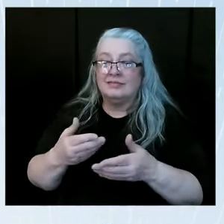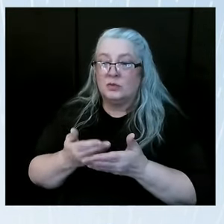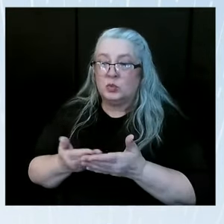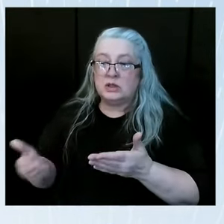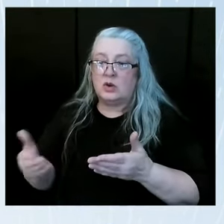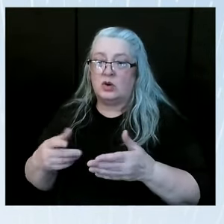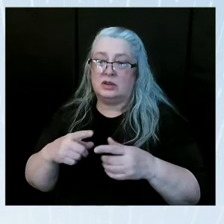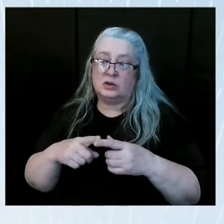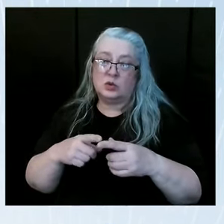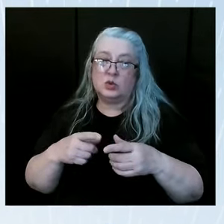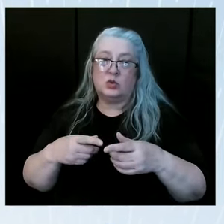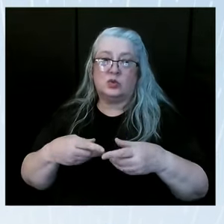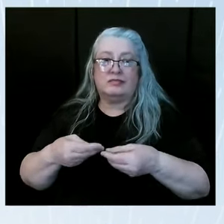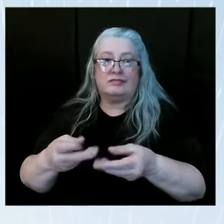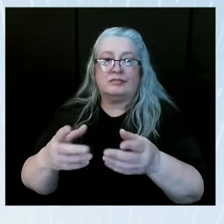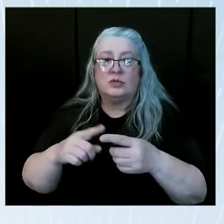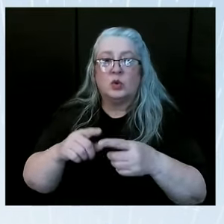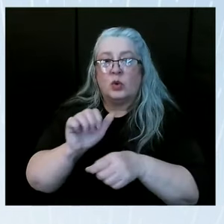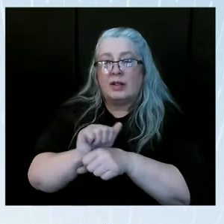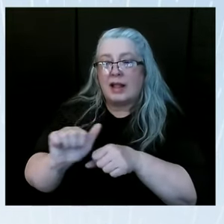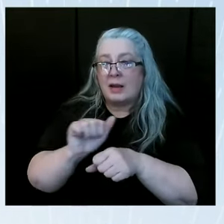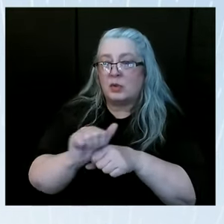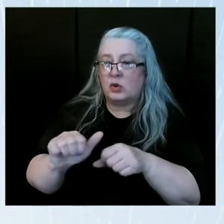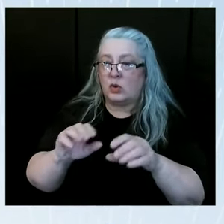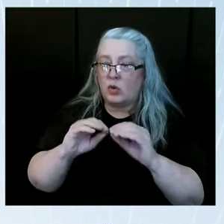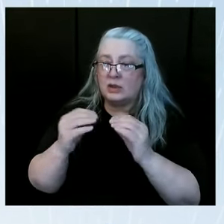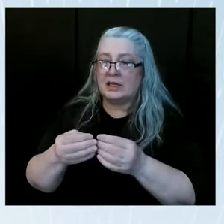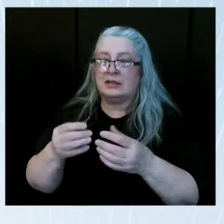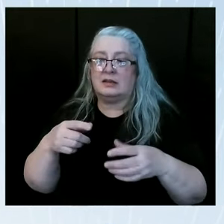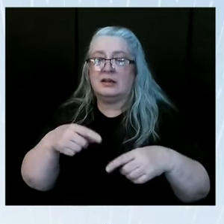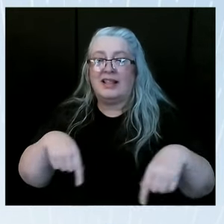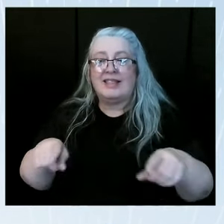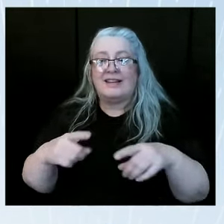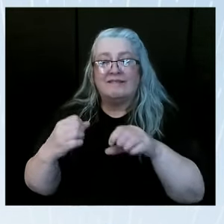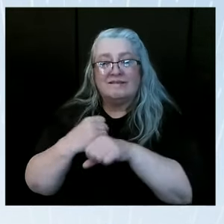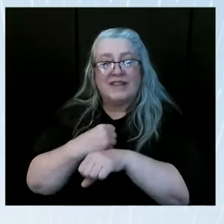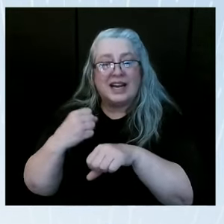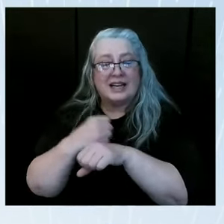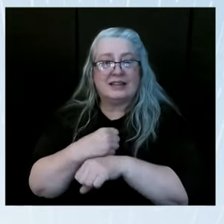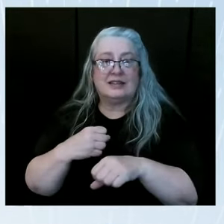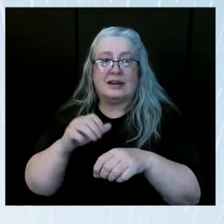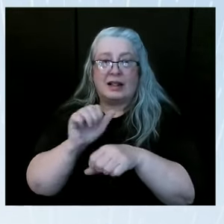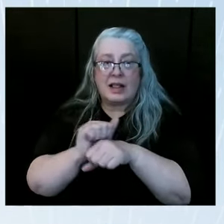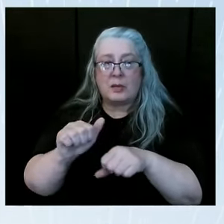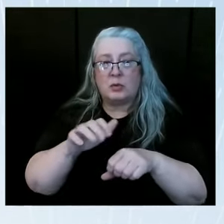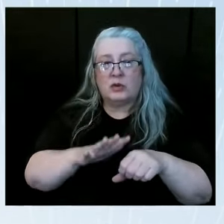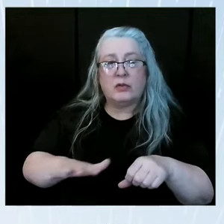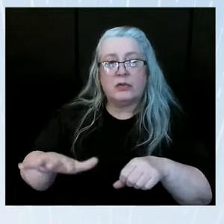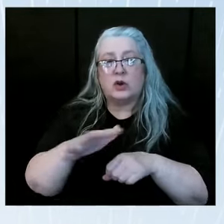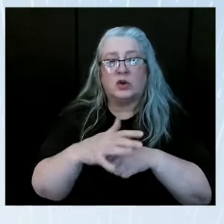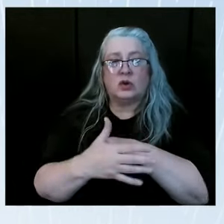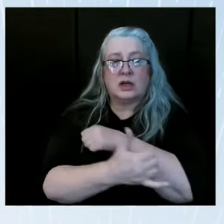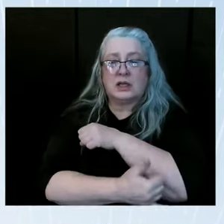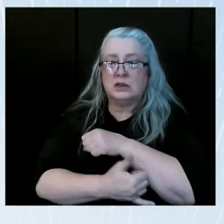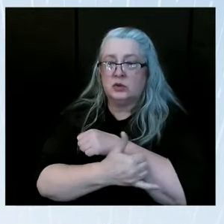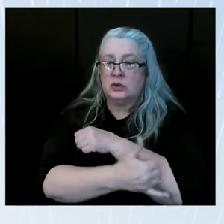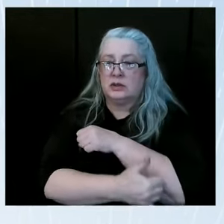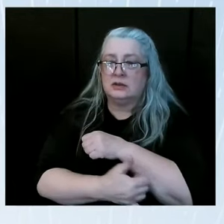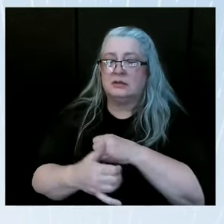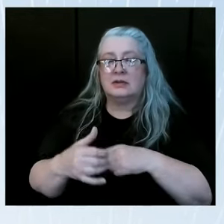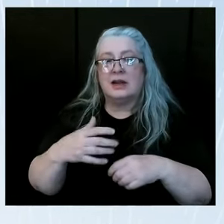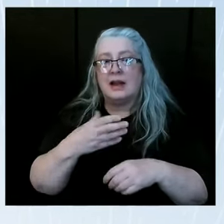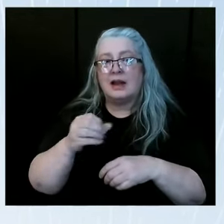countries, preventing forced labor in supply chains, including funding, for example, reports on forced labor